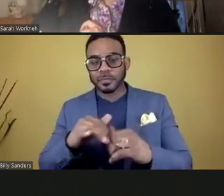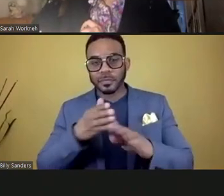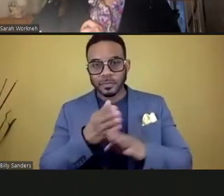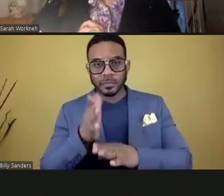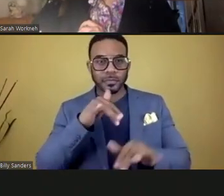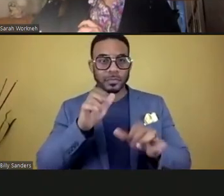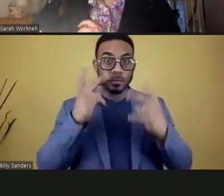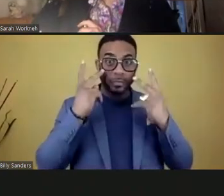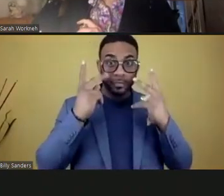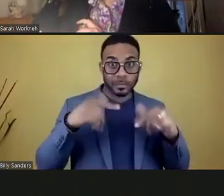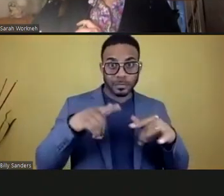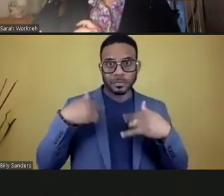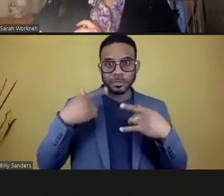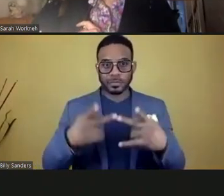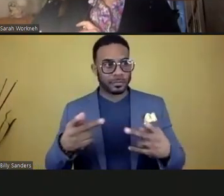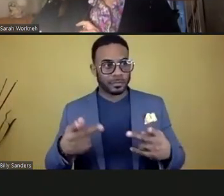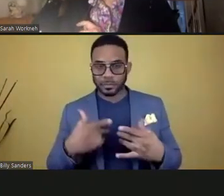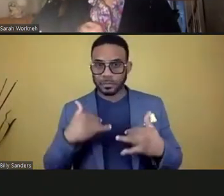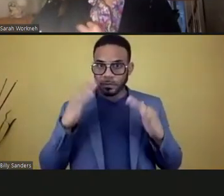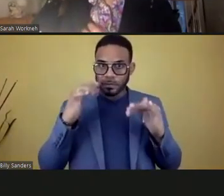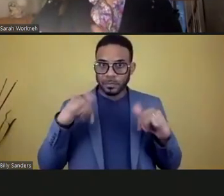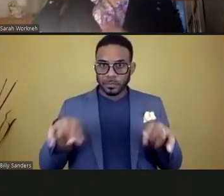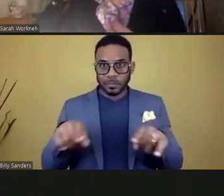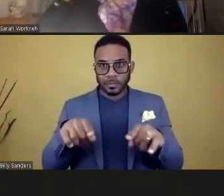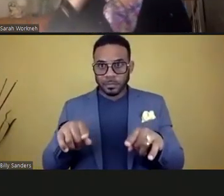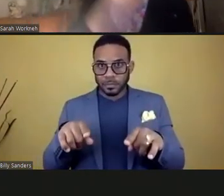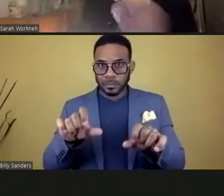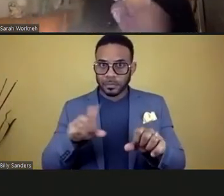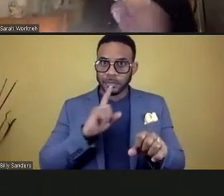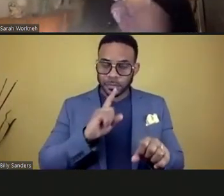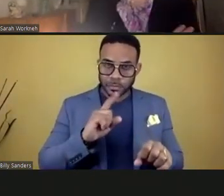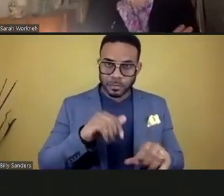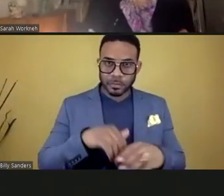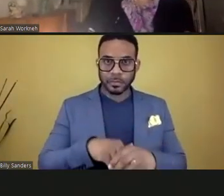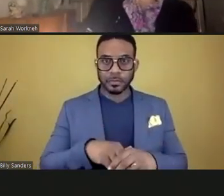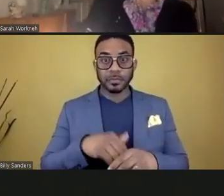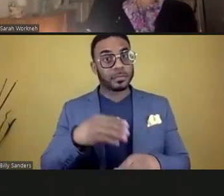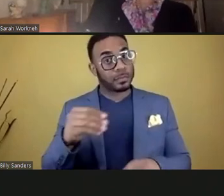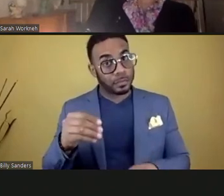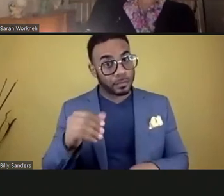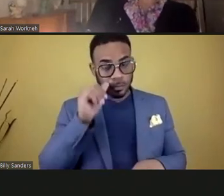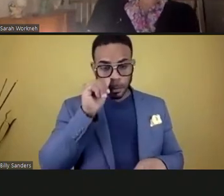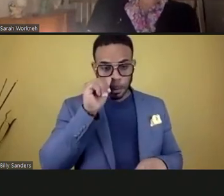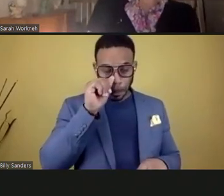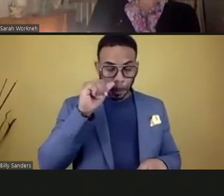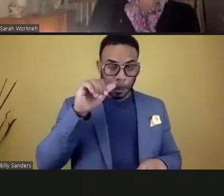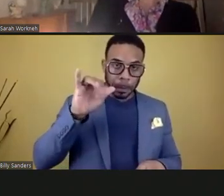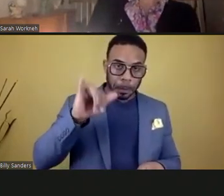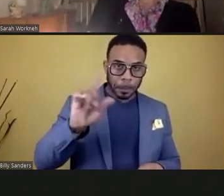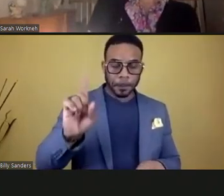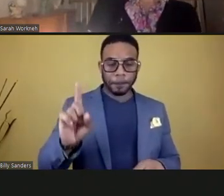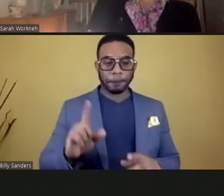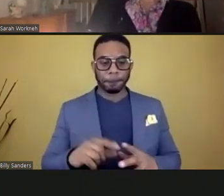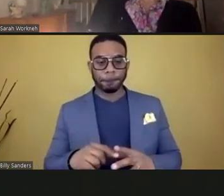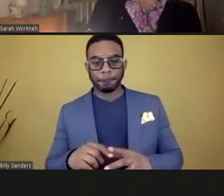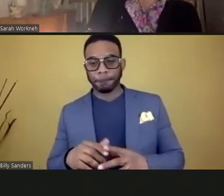we could see them to this place that I had hoped that they could be in. And that's where